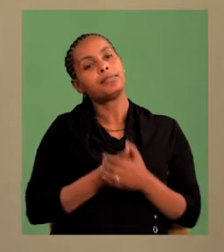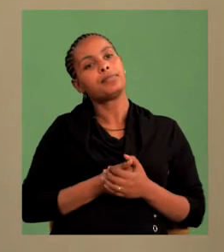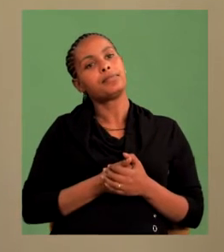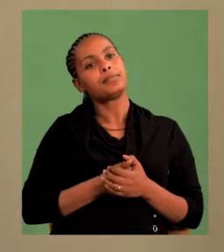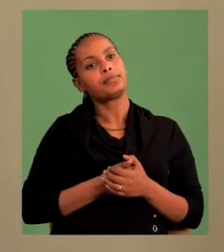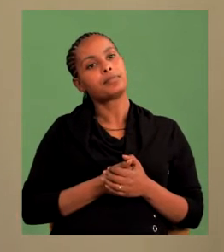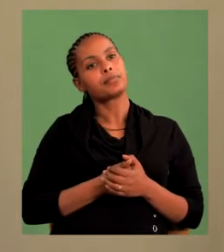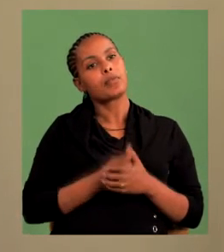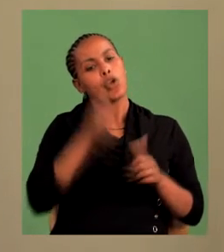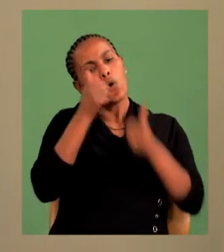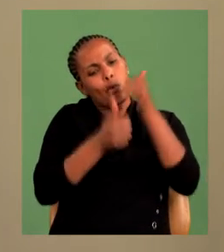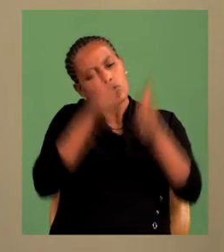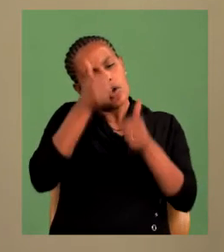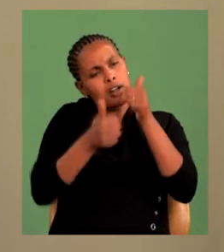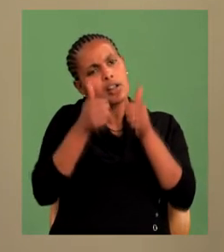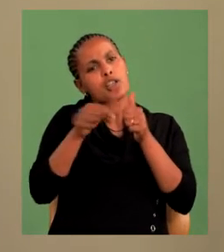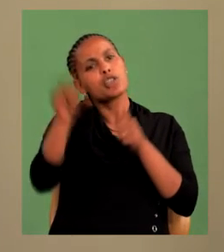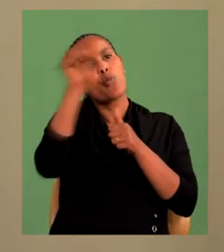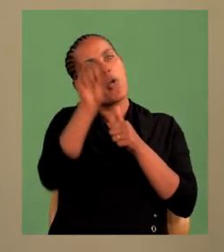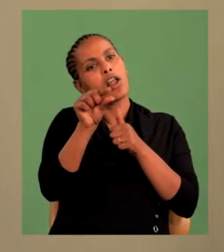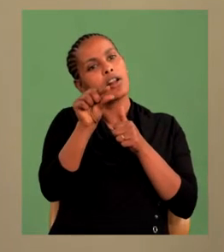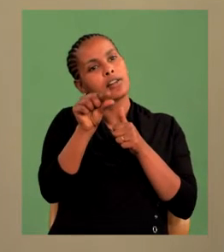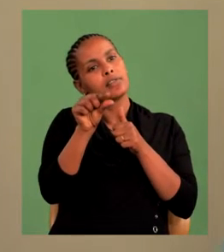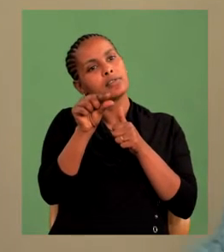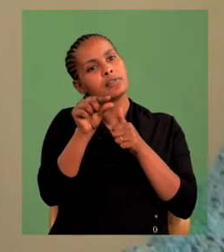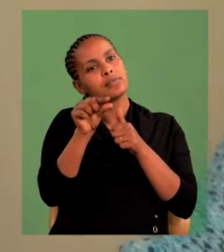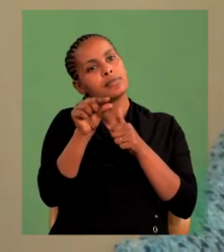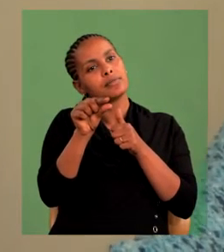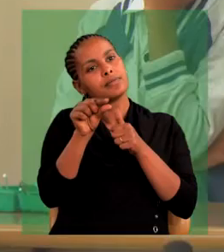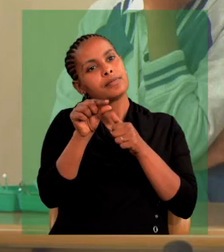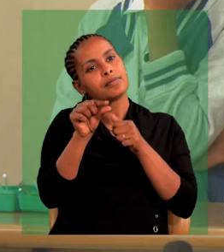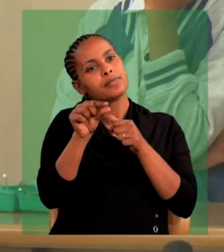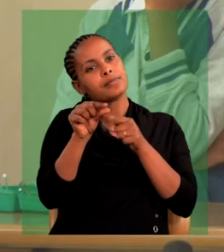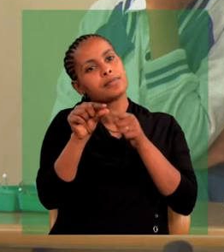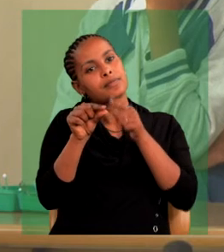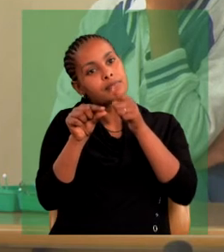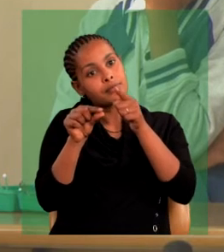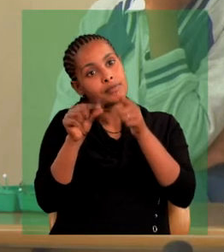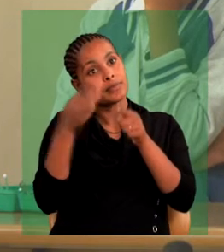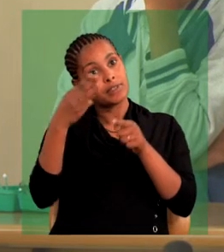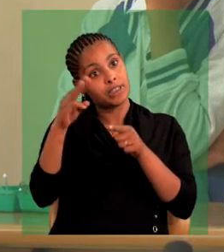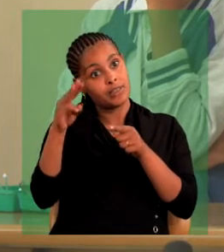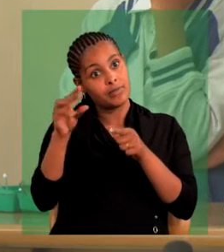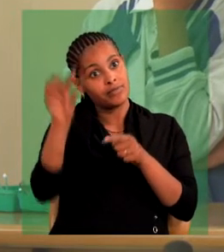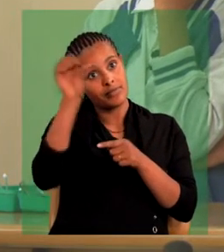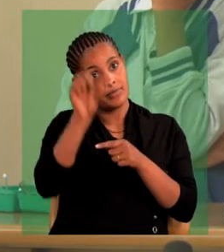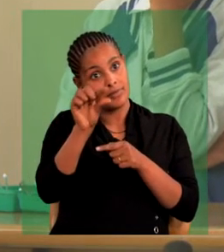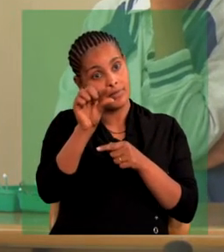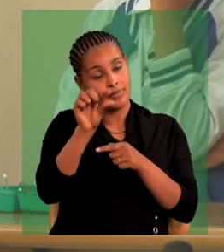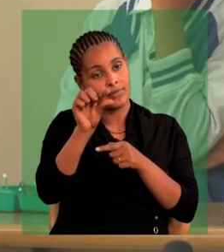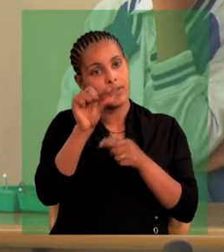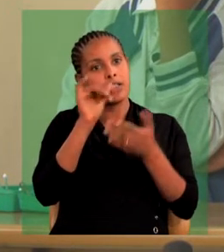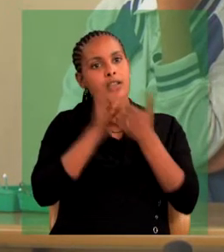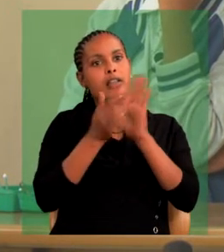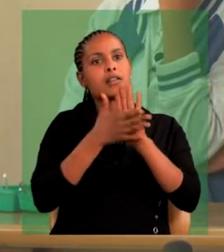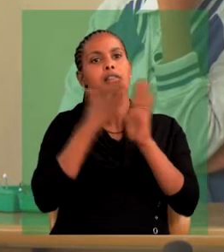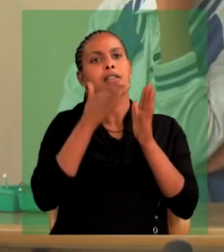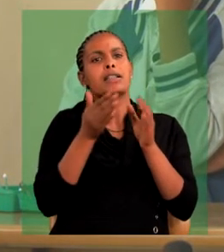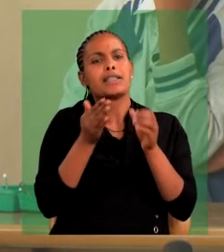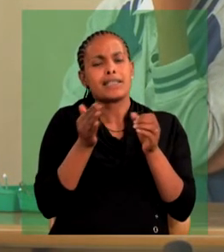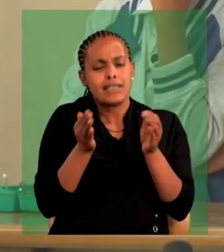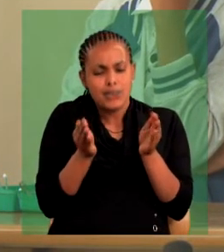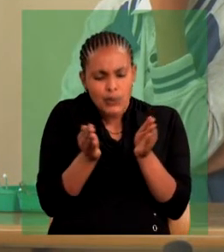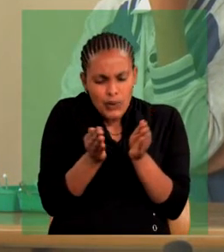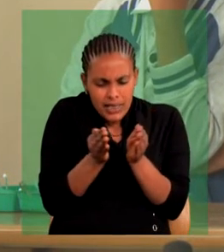angle. So which one is smaller? This one. But that means here it is